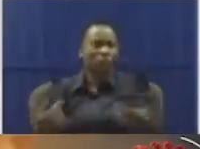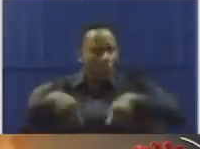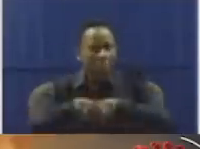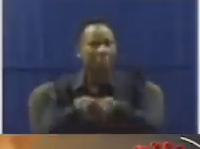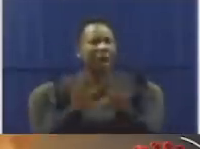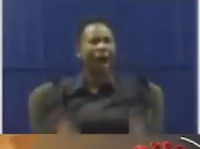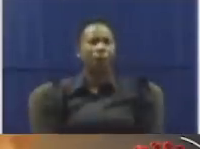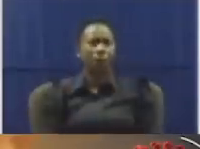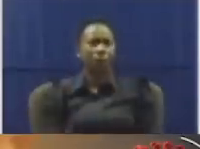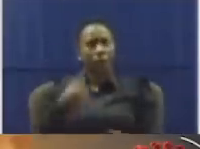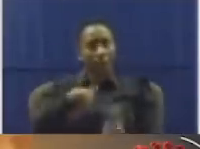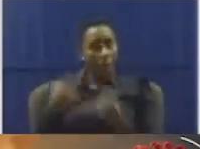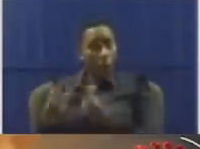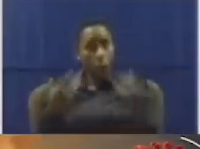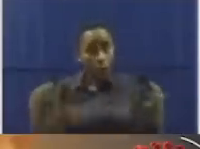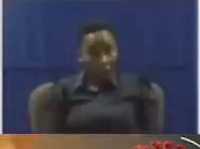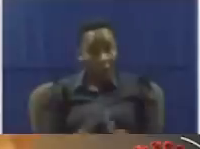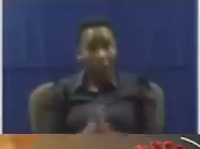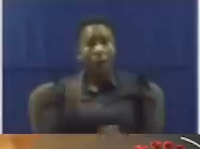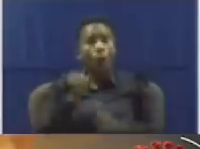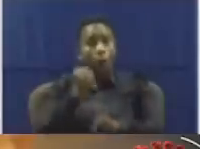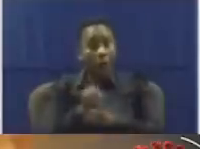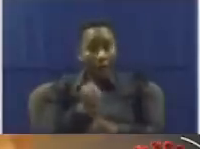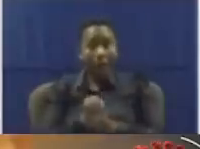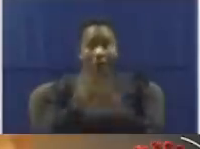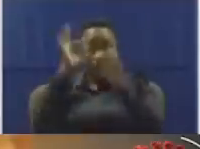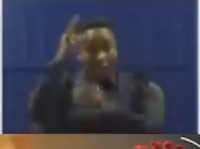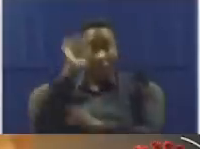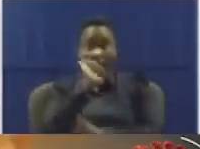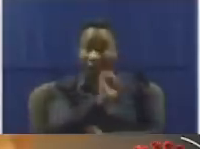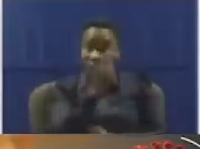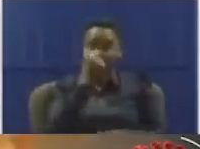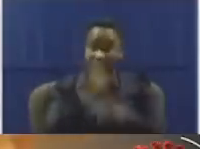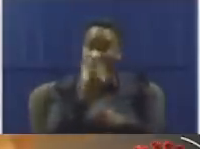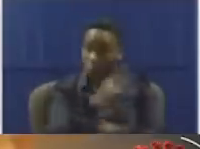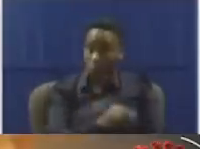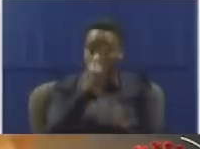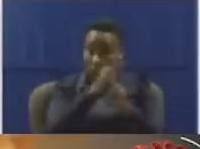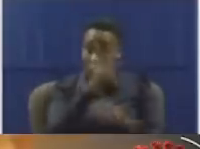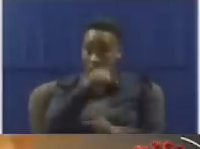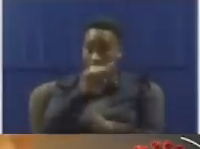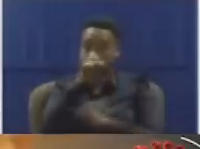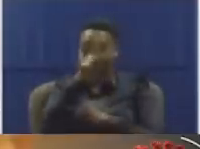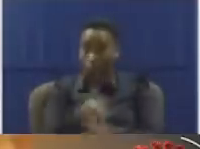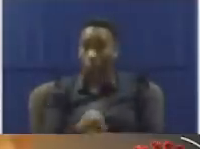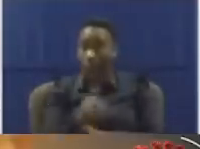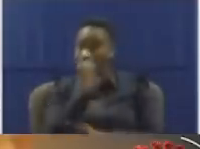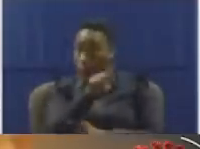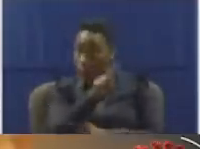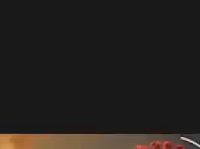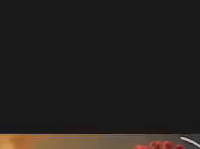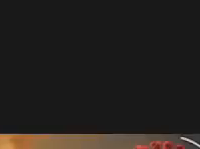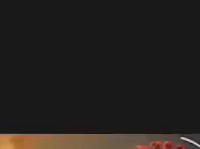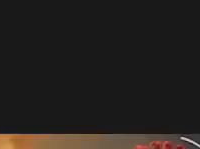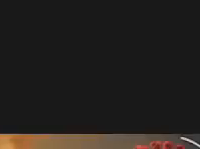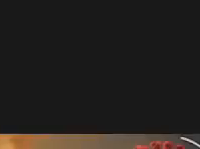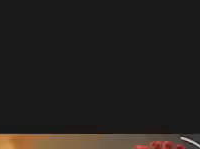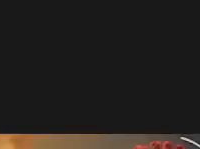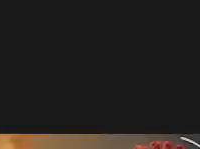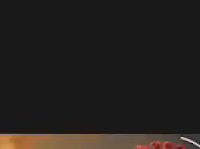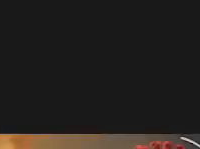I was doing the job that your government should have done in the Ukraine, Honorable Papa, but you're too scared to go there. That's the problem.